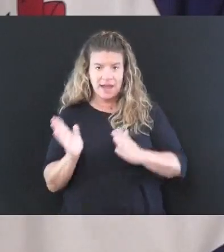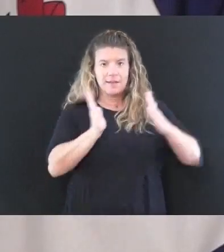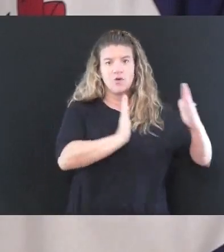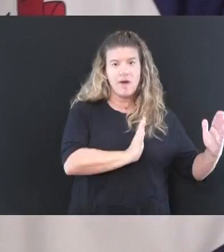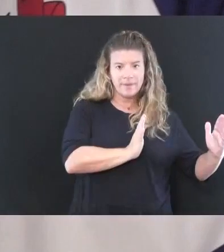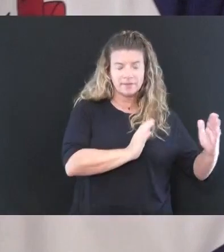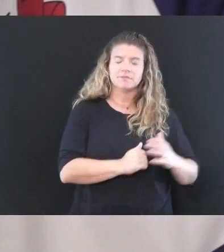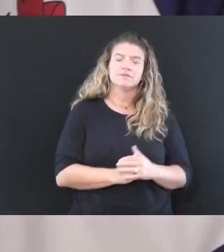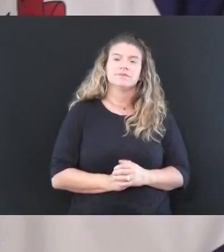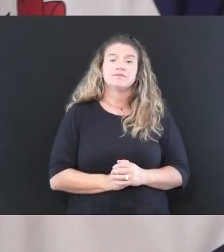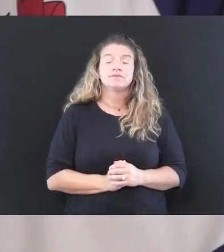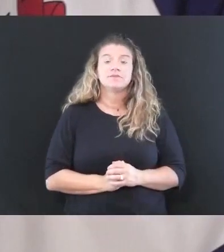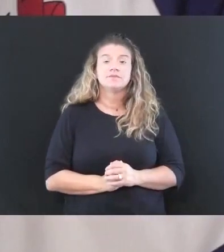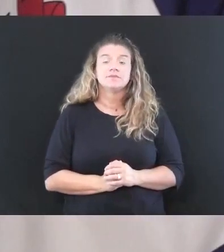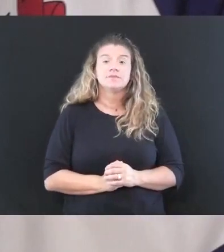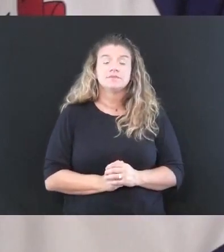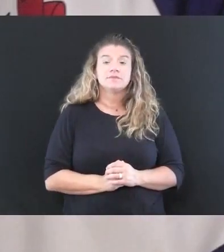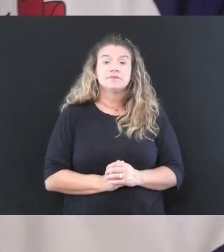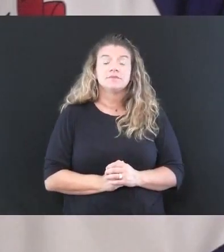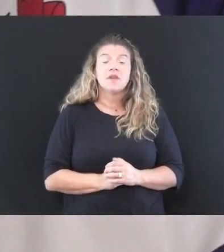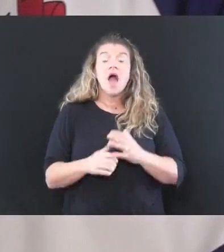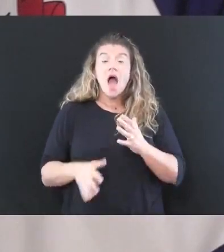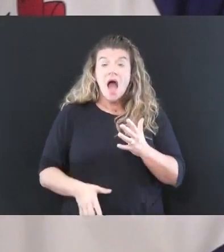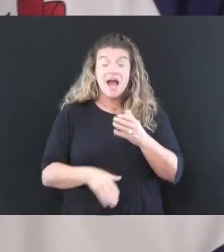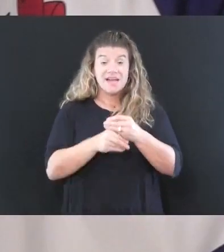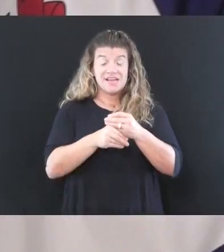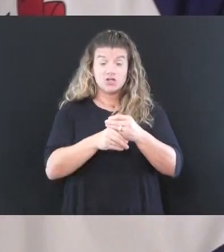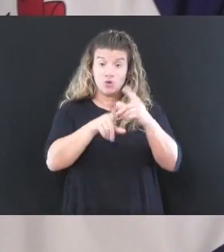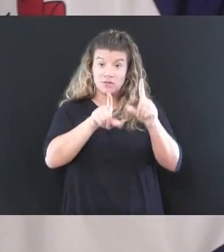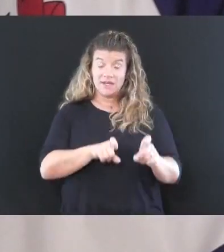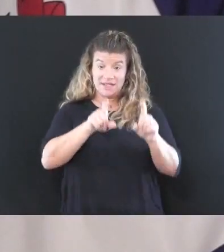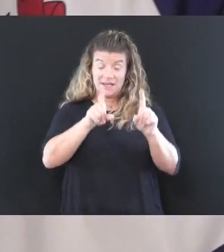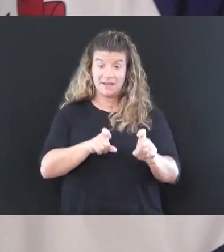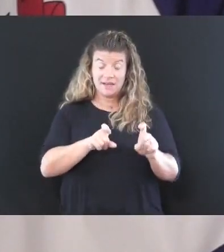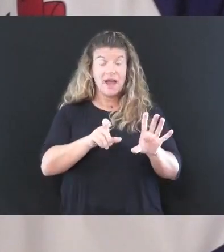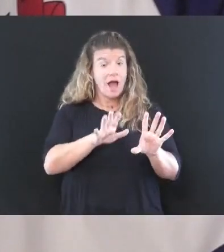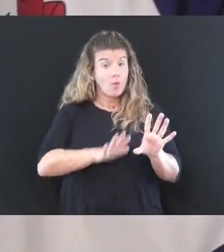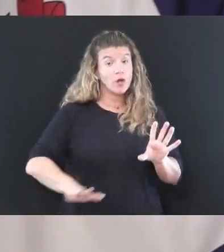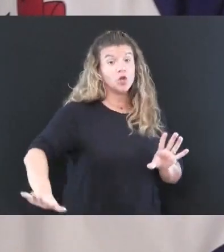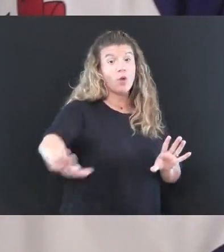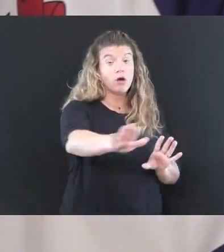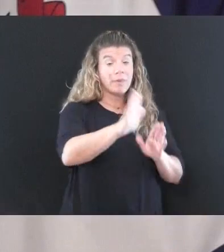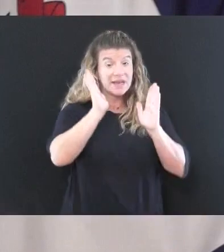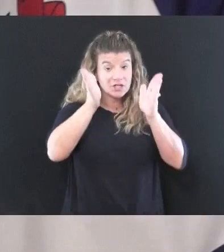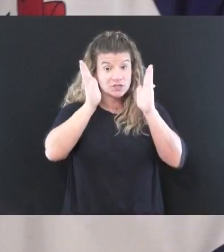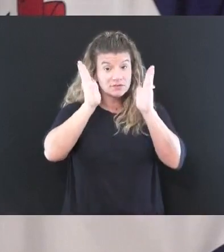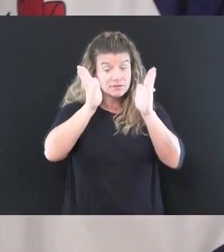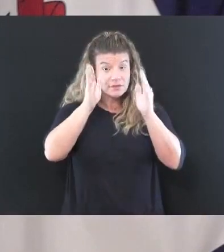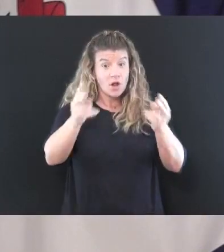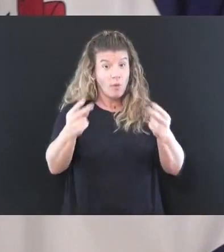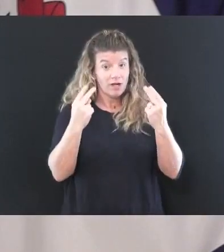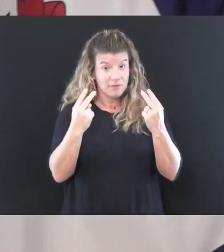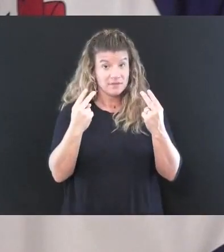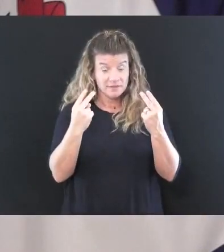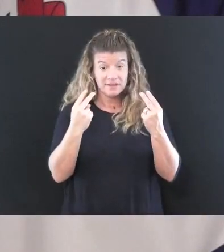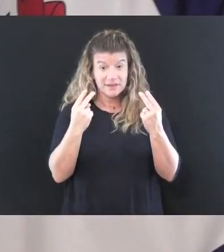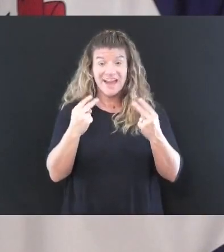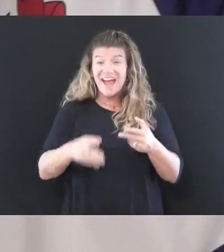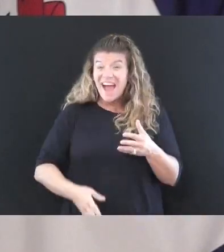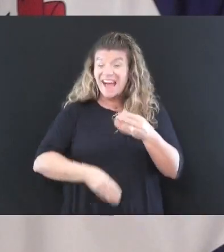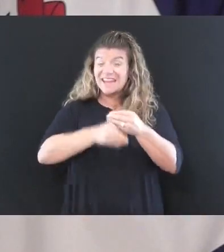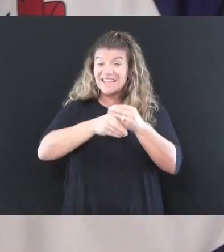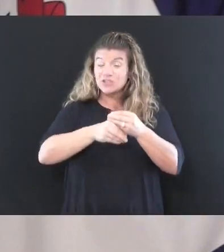Now, additional testing, everybody should hear this loud and clear. Additional